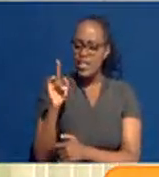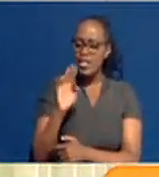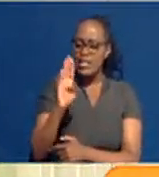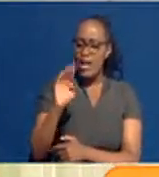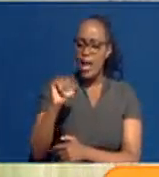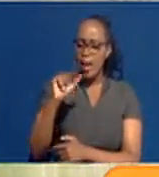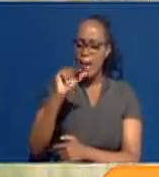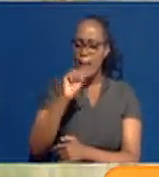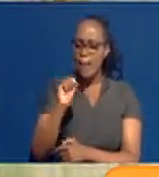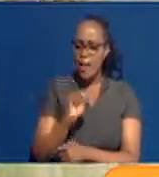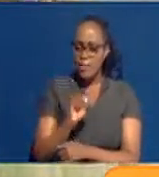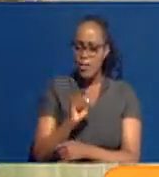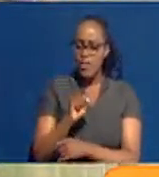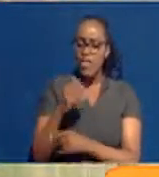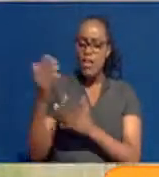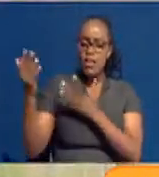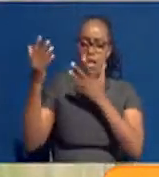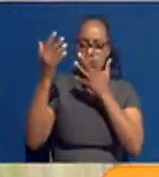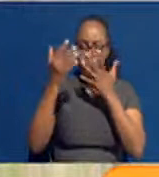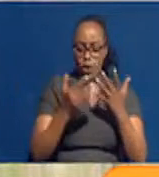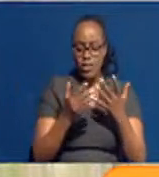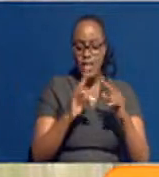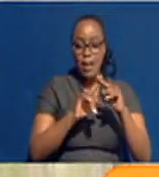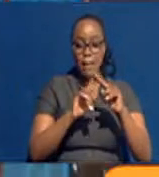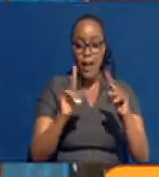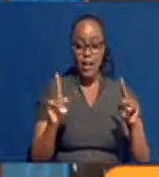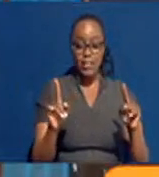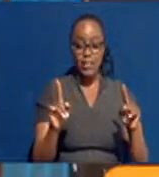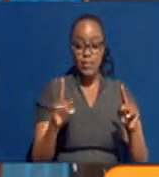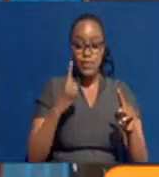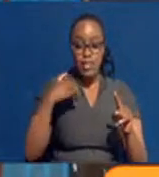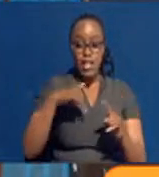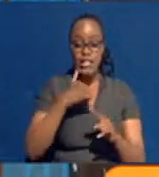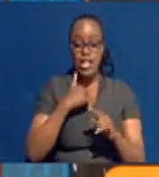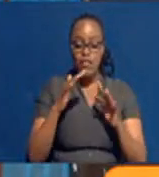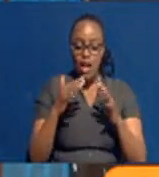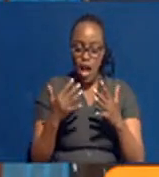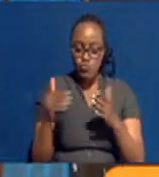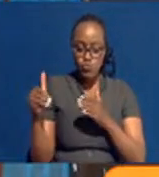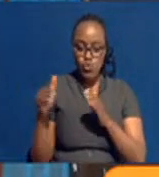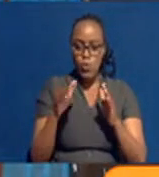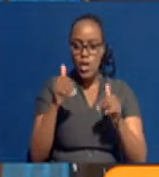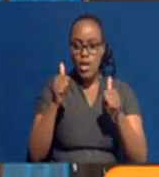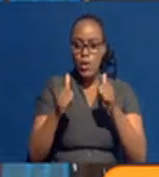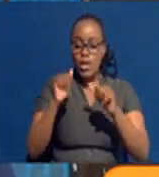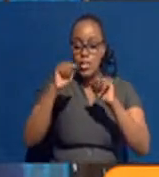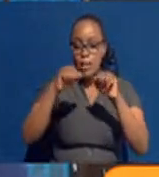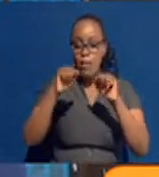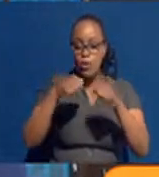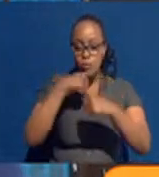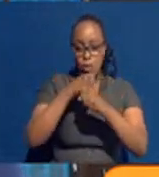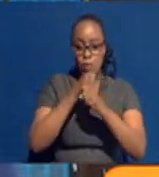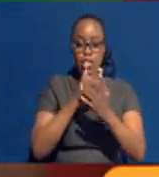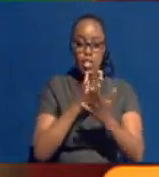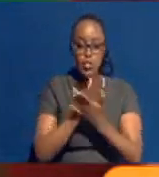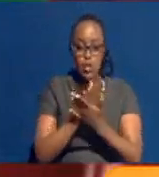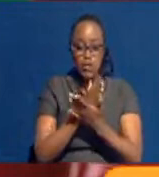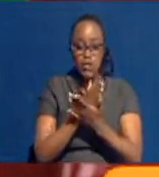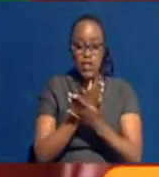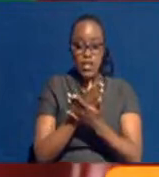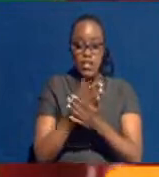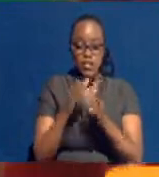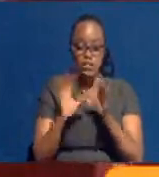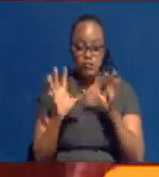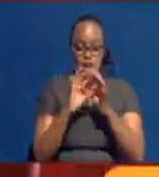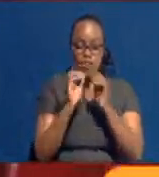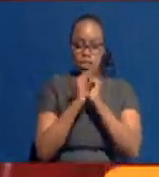bugs, they're imported, but we didn't have a way of, you know, ensuring that it's held